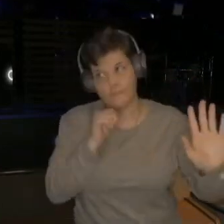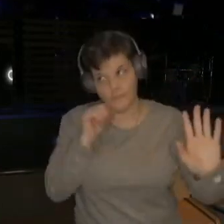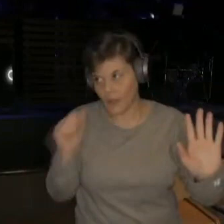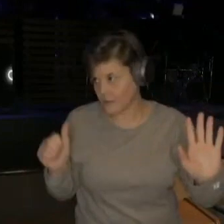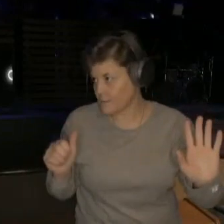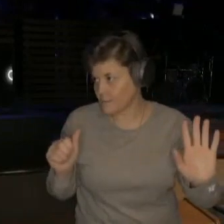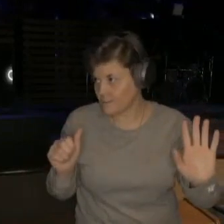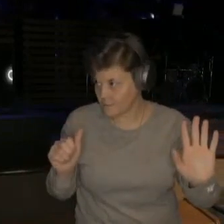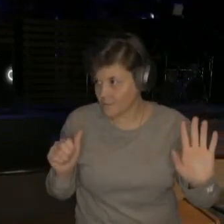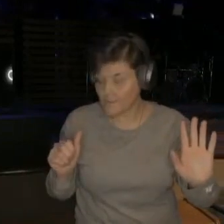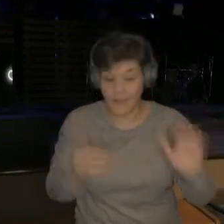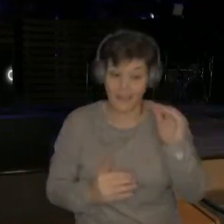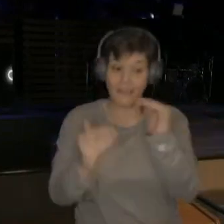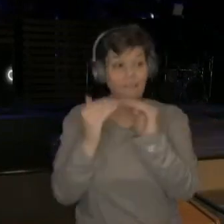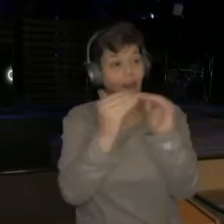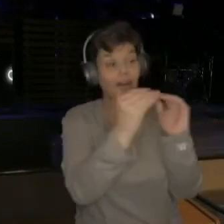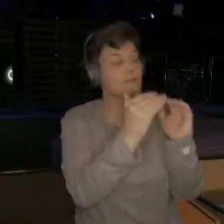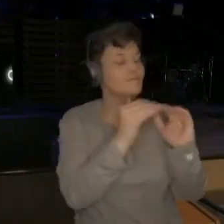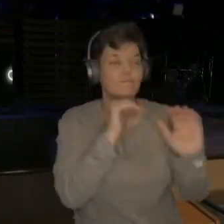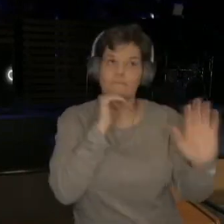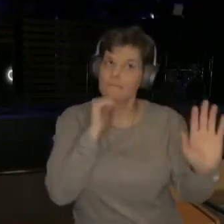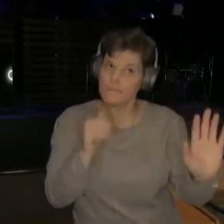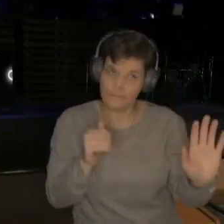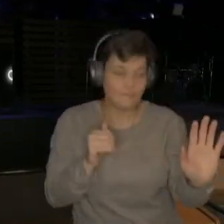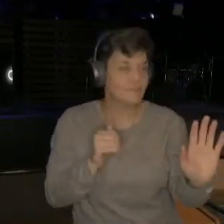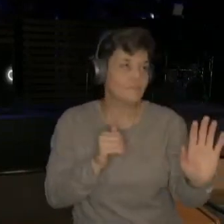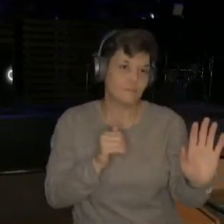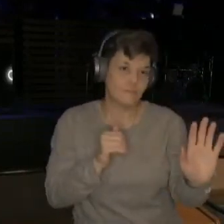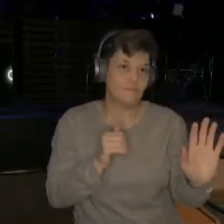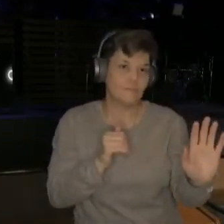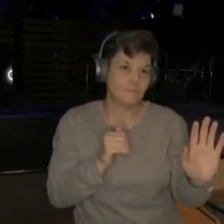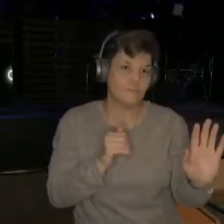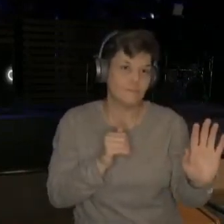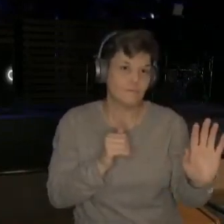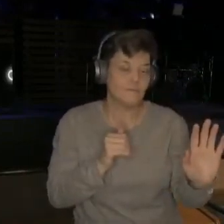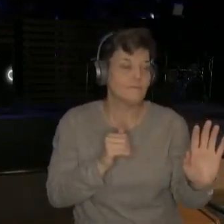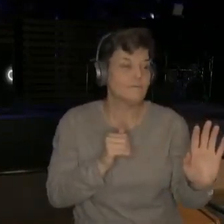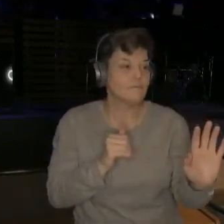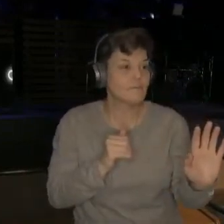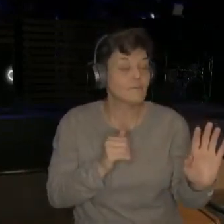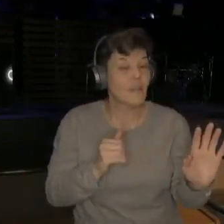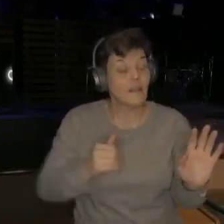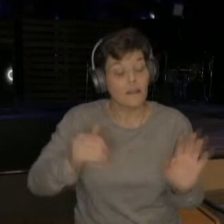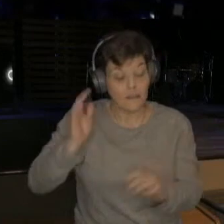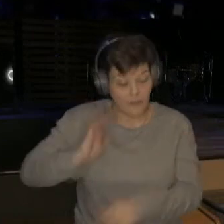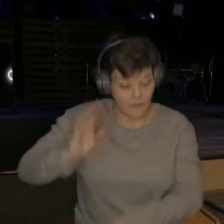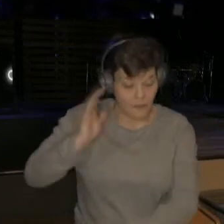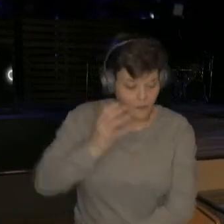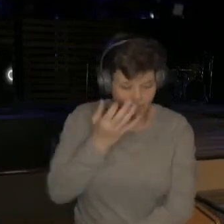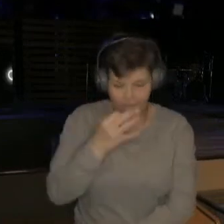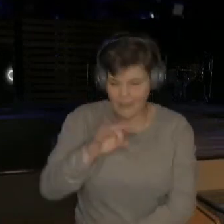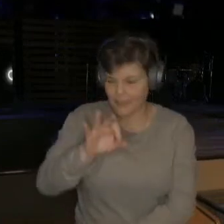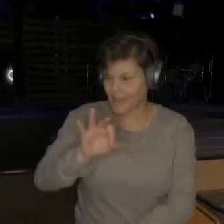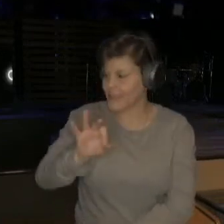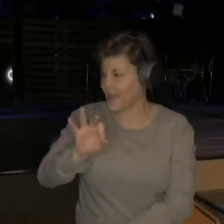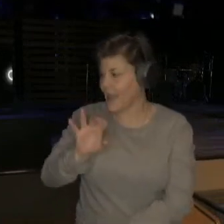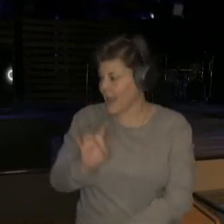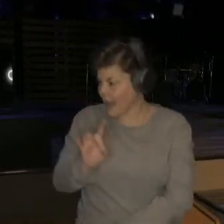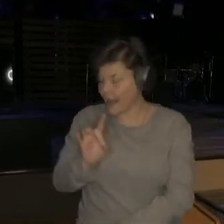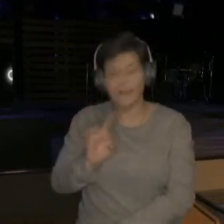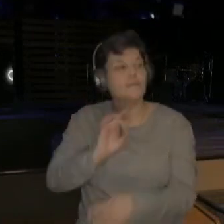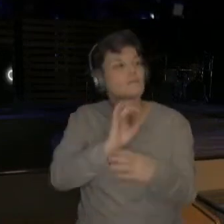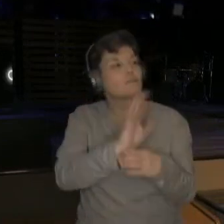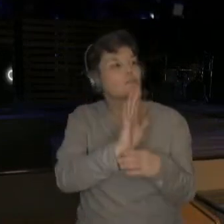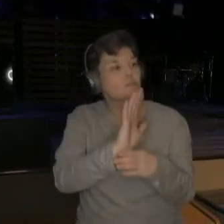I remember watching a movie in the late 1990s entitled Saving Private Ryan. In this movie,